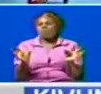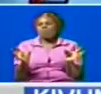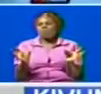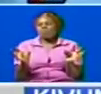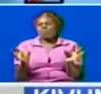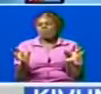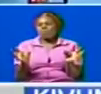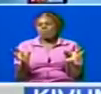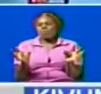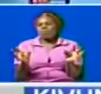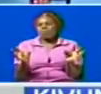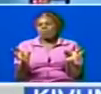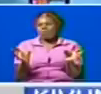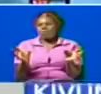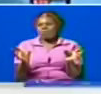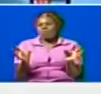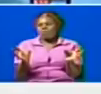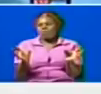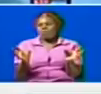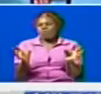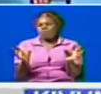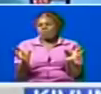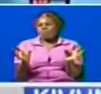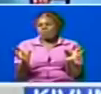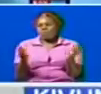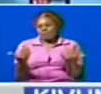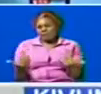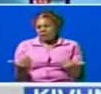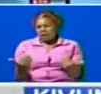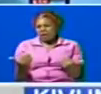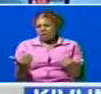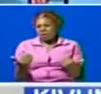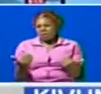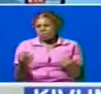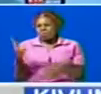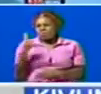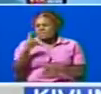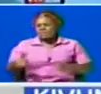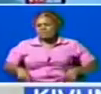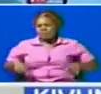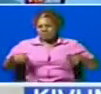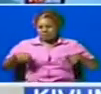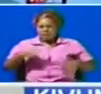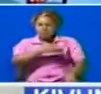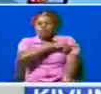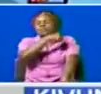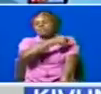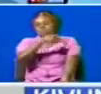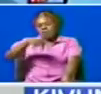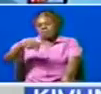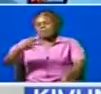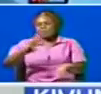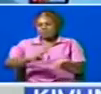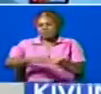his pelvic area. And he's fighting for his life at the St. Joseph Mission Zombo Hospital here in